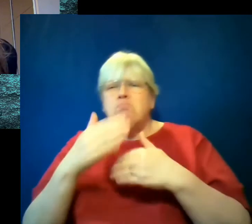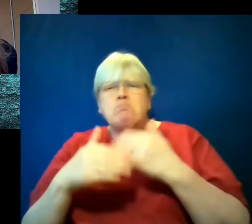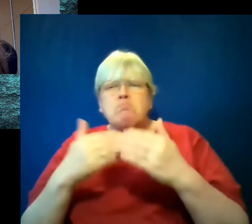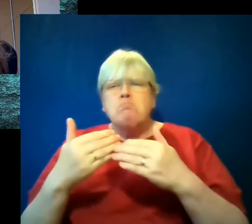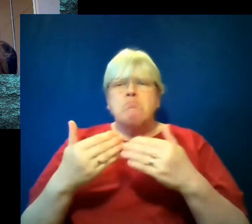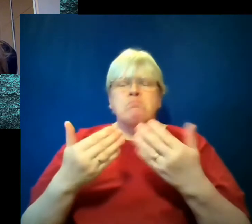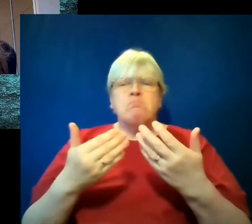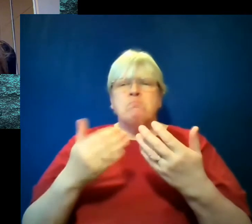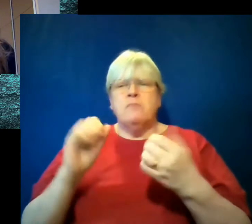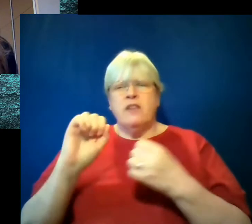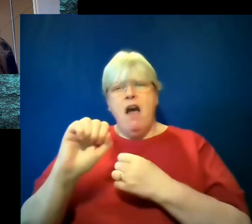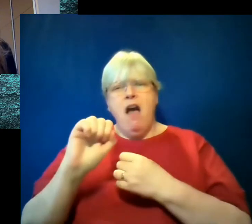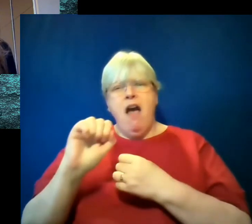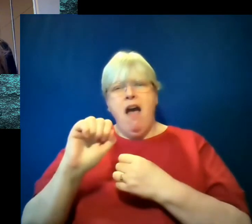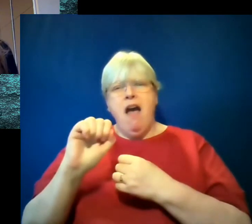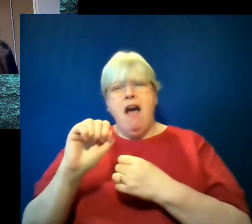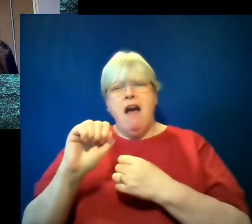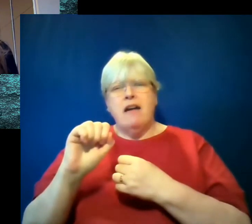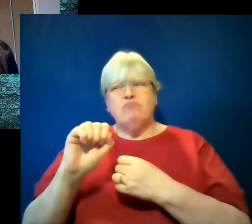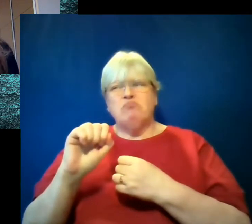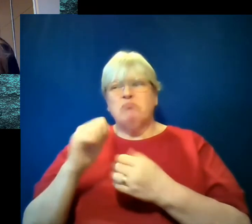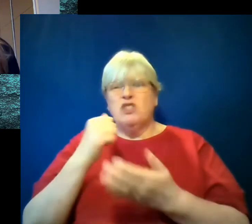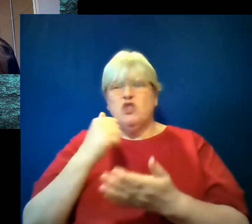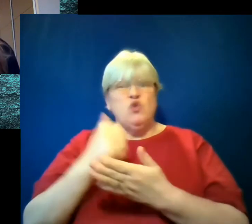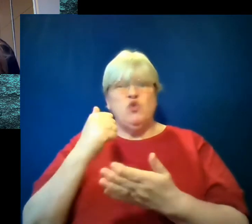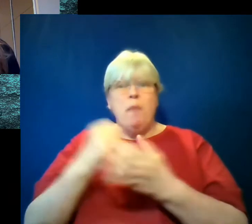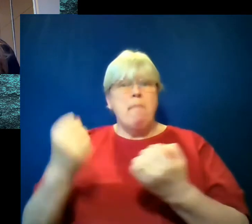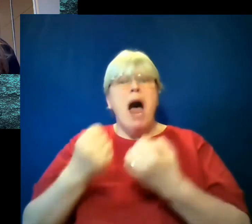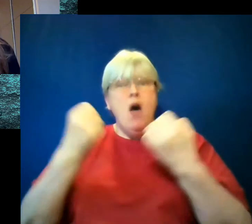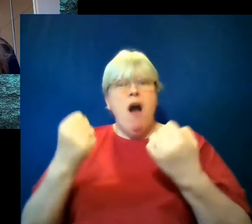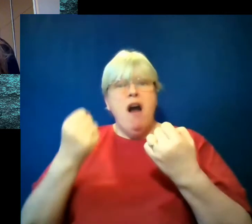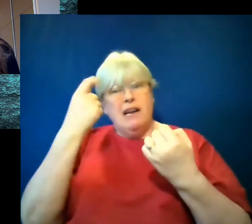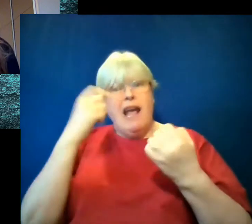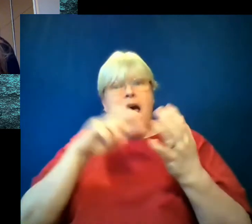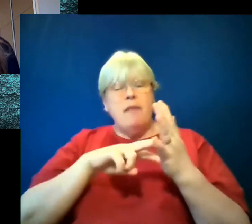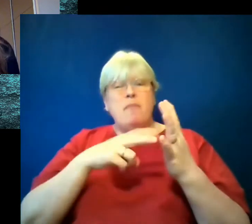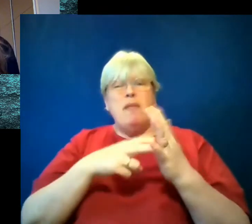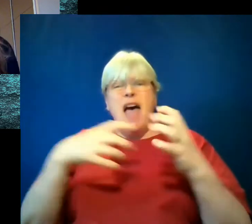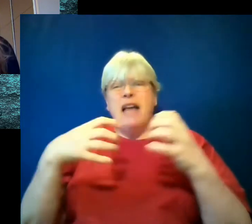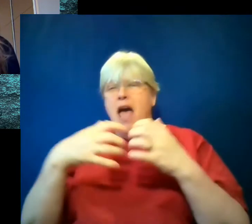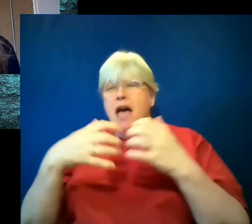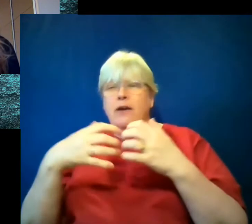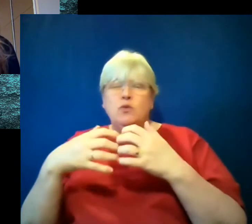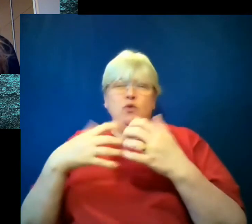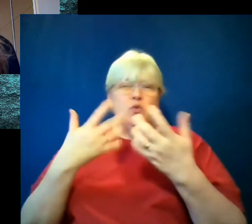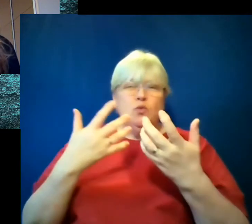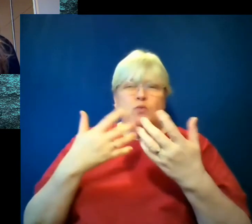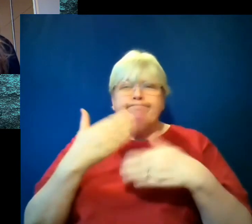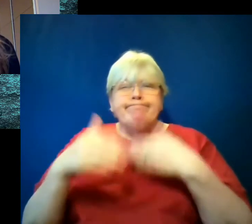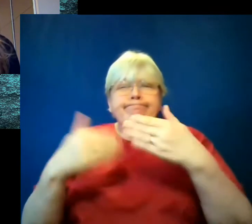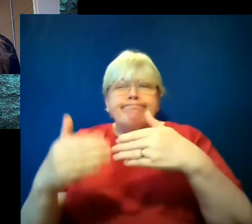of, I suppose, superpower is being a good planner of how to take things forwards.